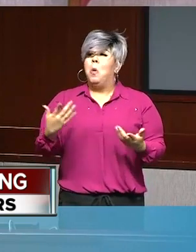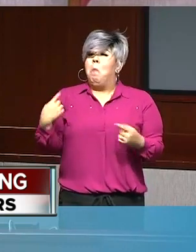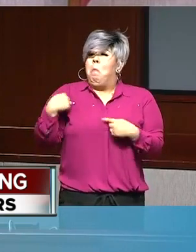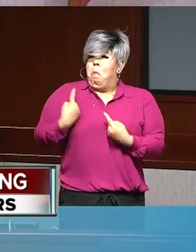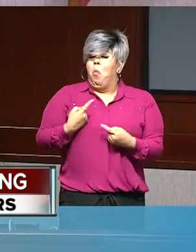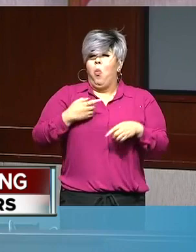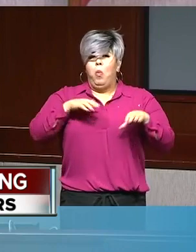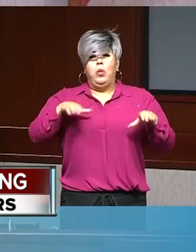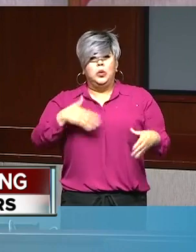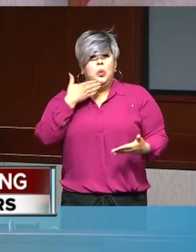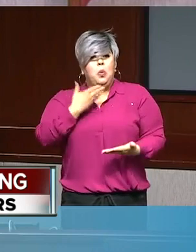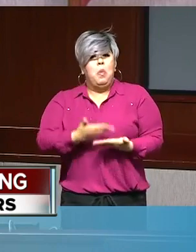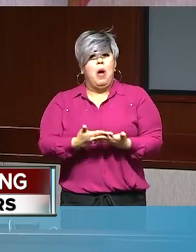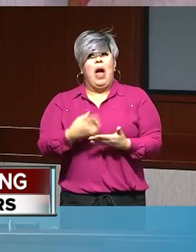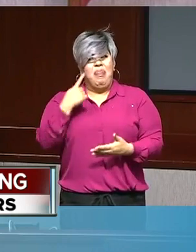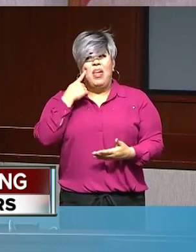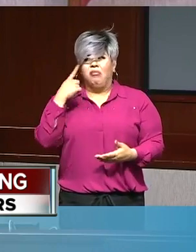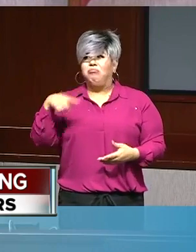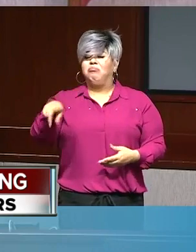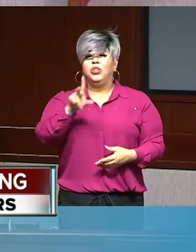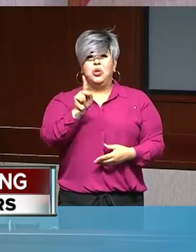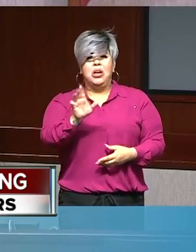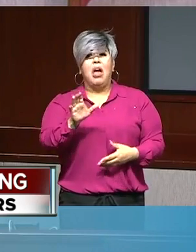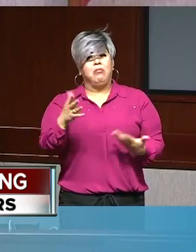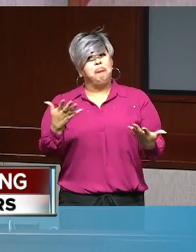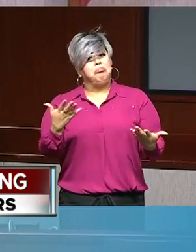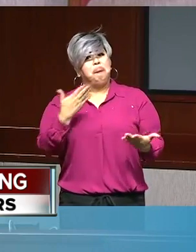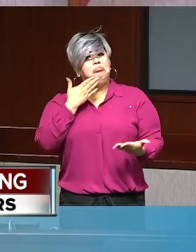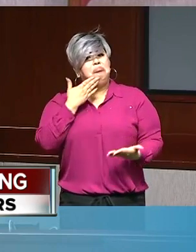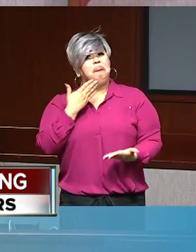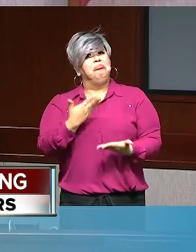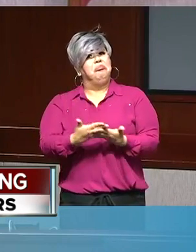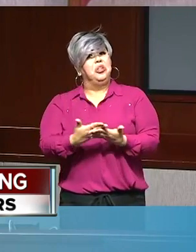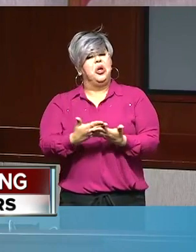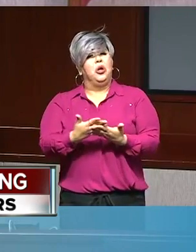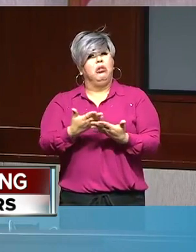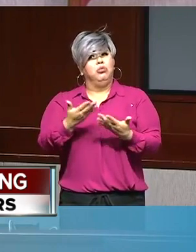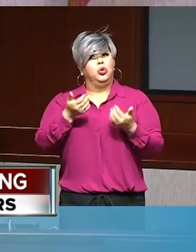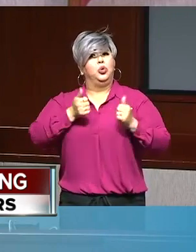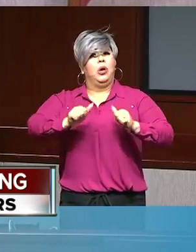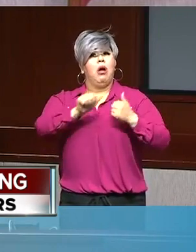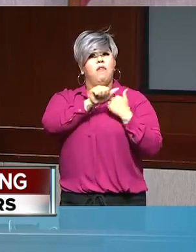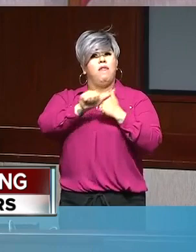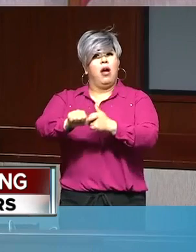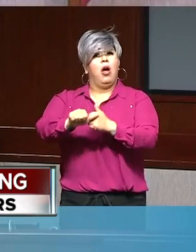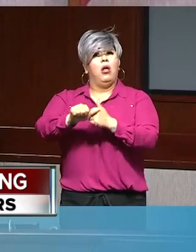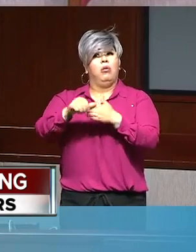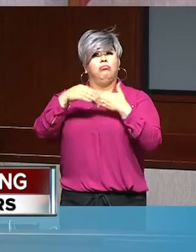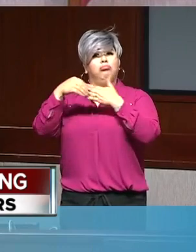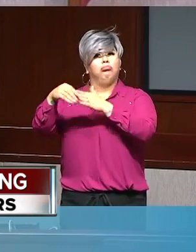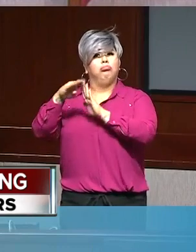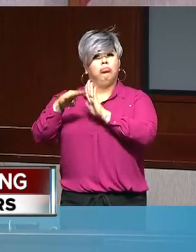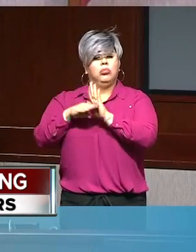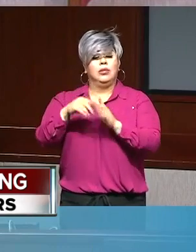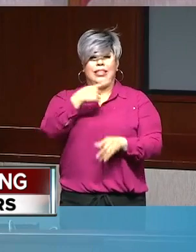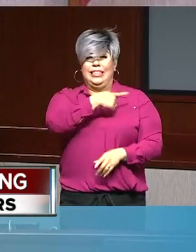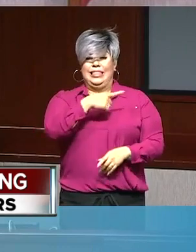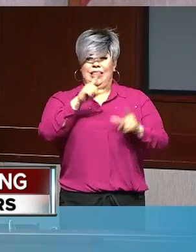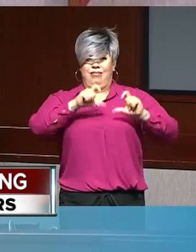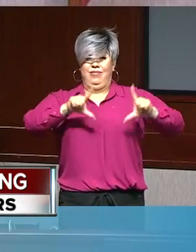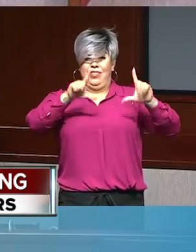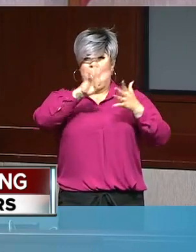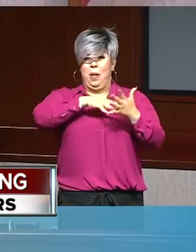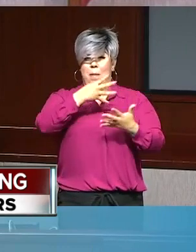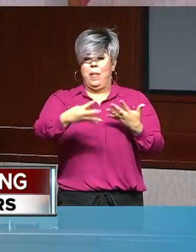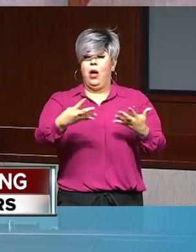one. I think we've done very well on heeding the advice. The model shows that we need to